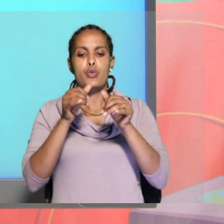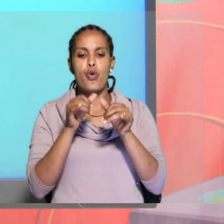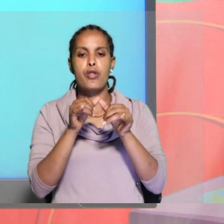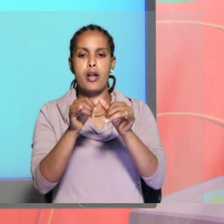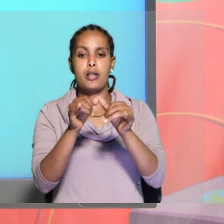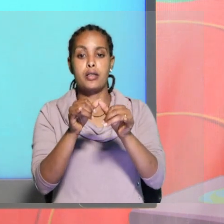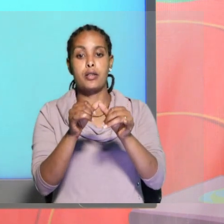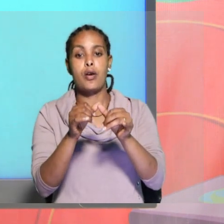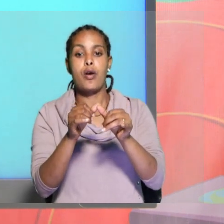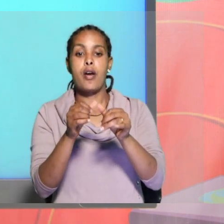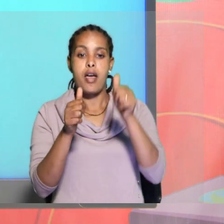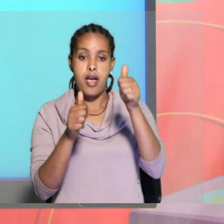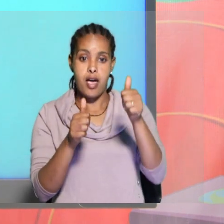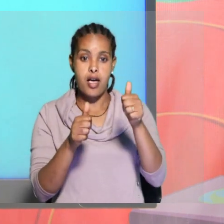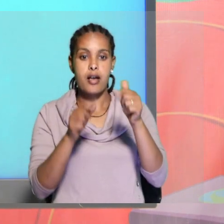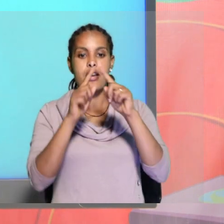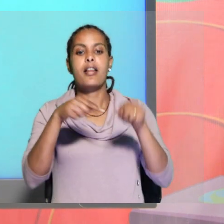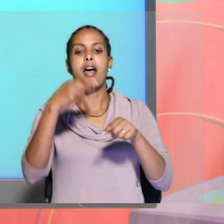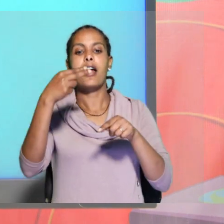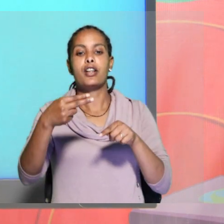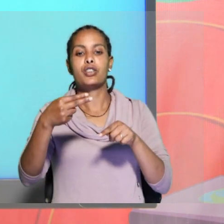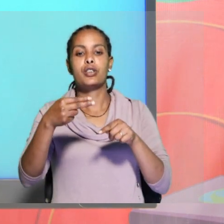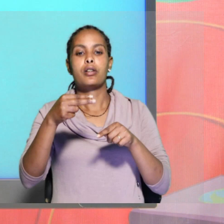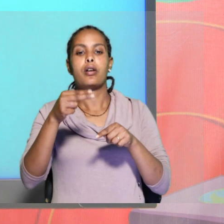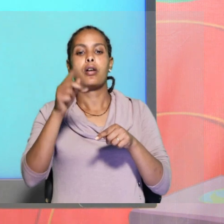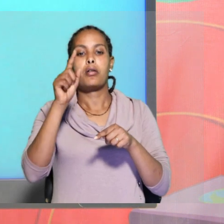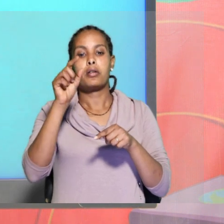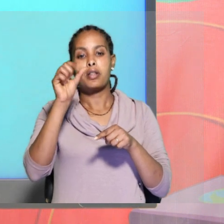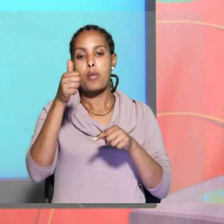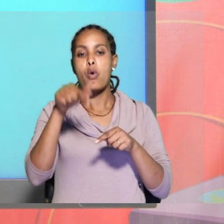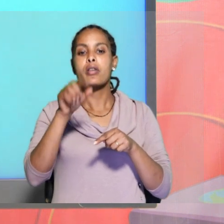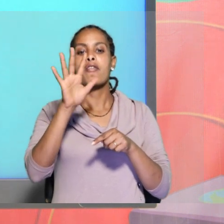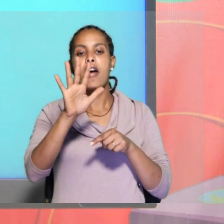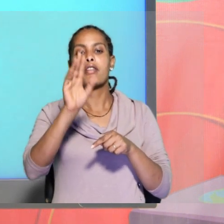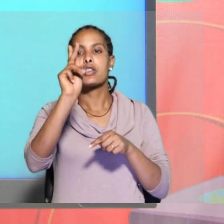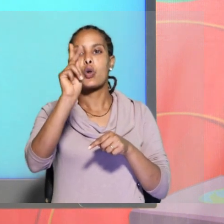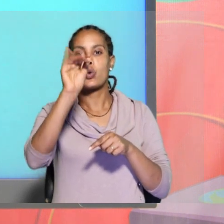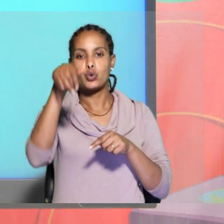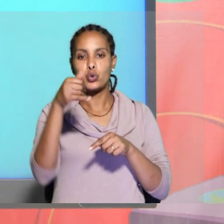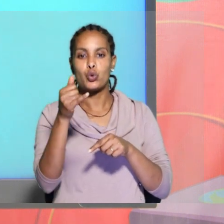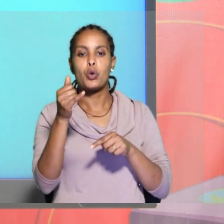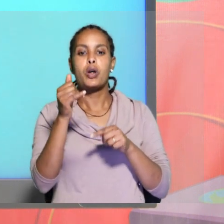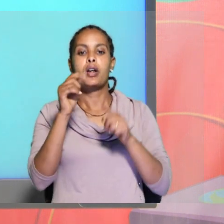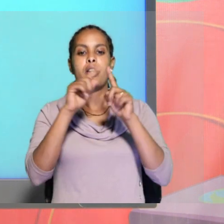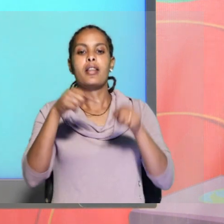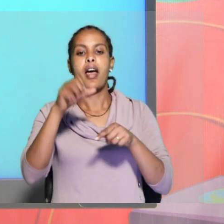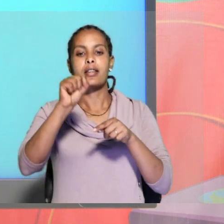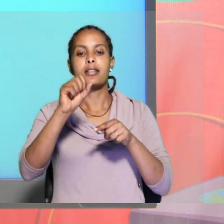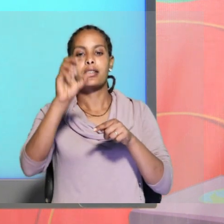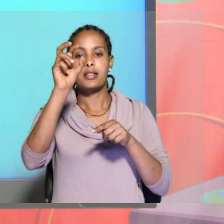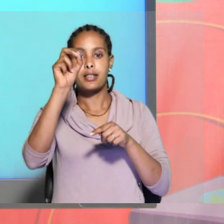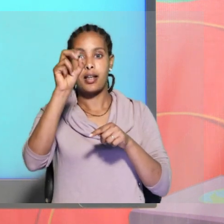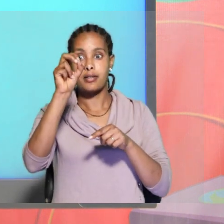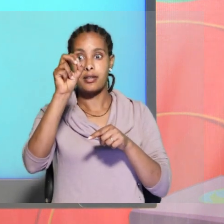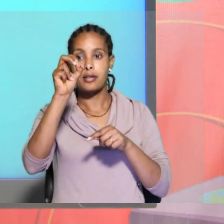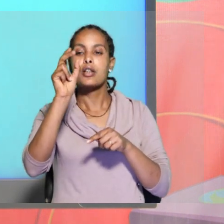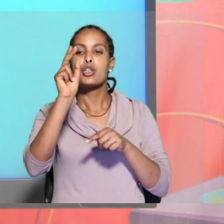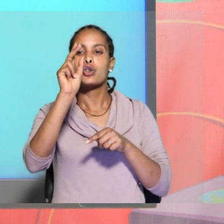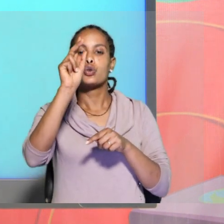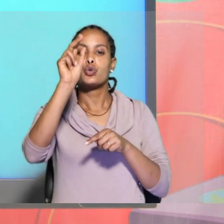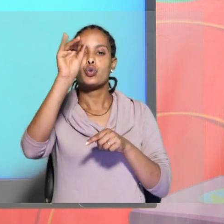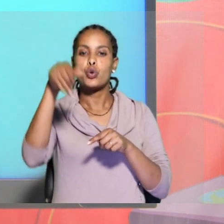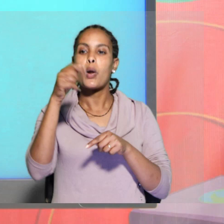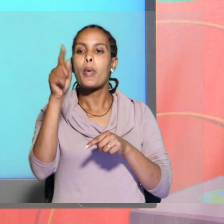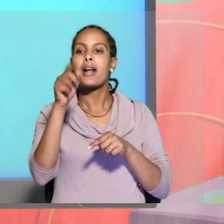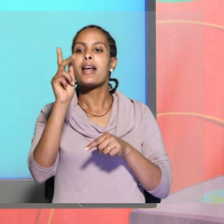spontaneous. M, delta H equal 10.5 kilojoule, delta S equal 13 joule per